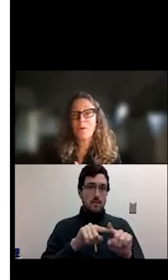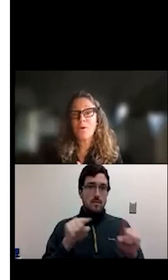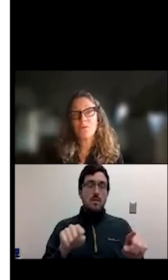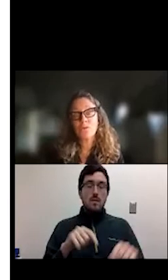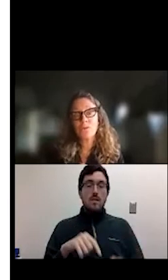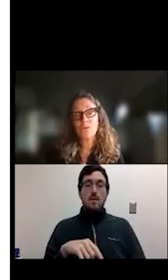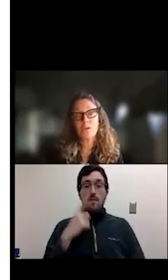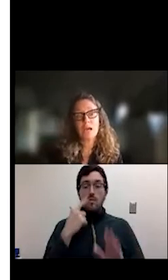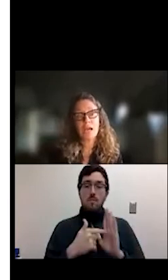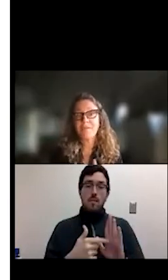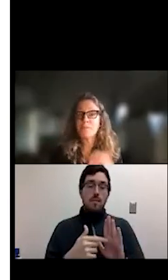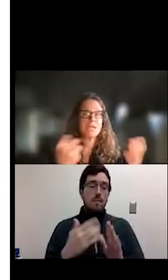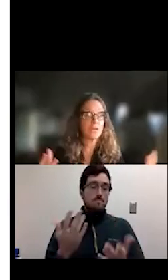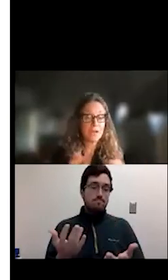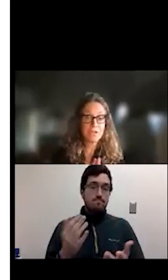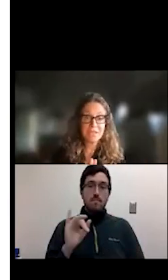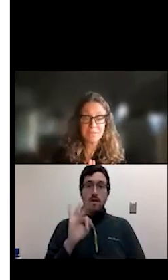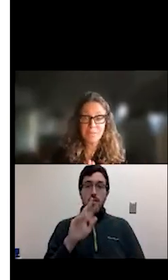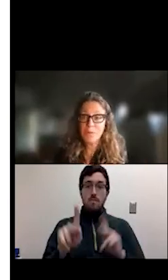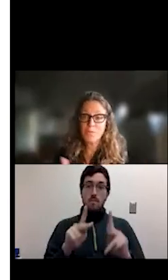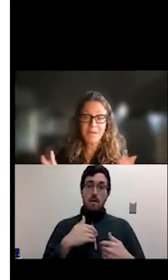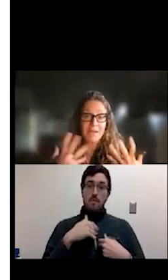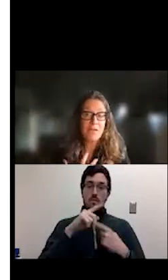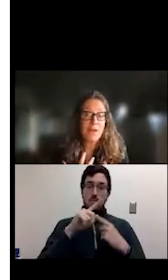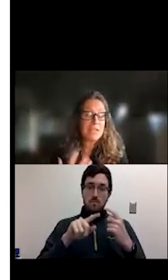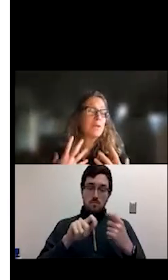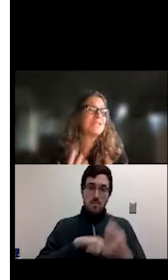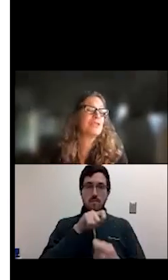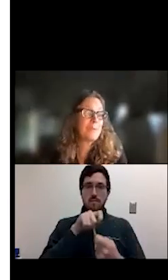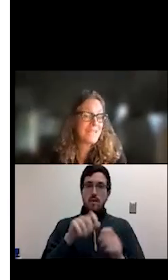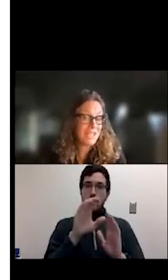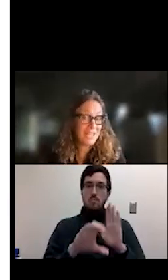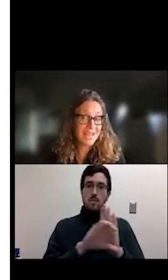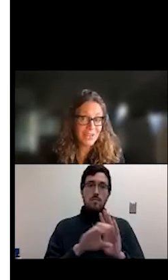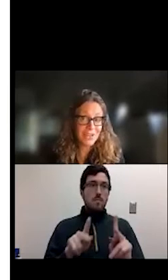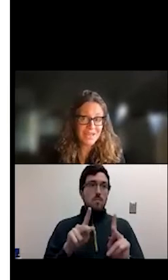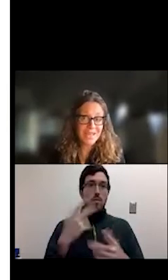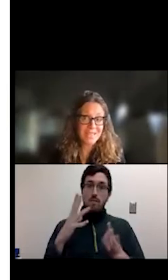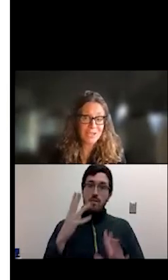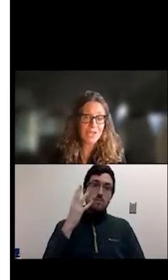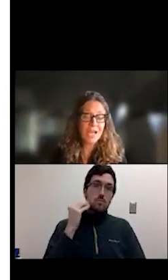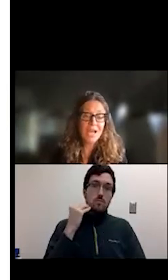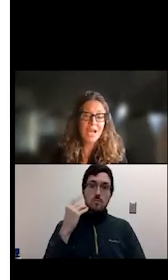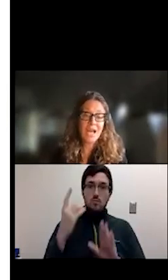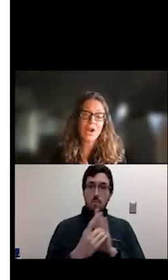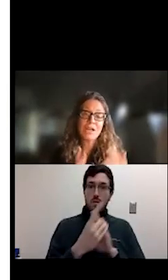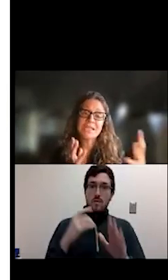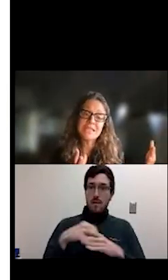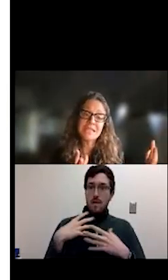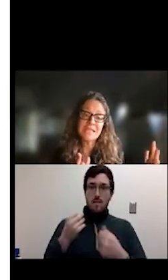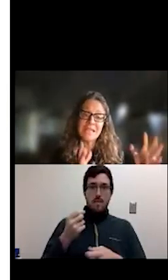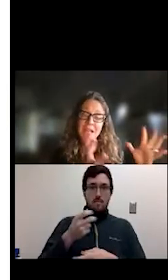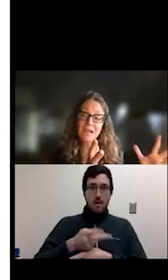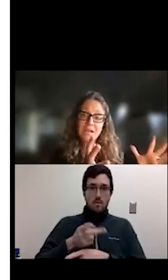if people who have a particular characteristic, so people who have experienced discrimination in the healthcare sector